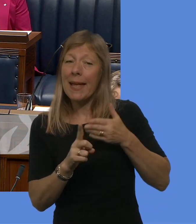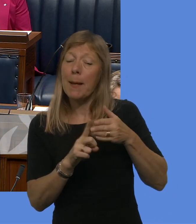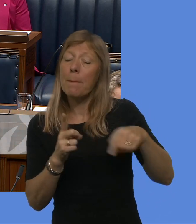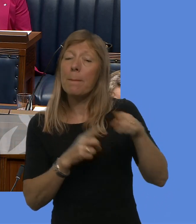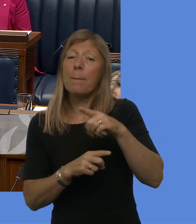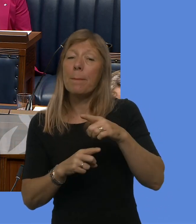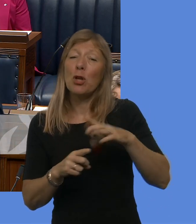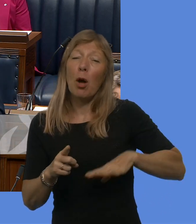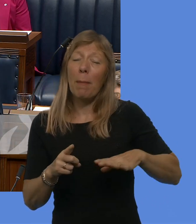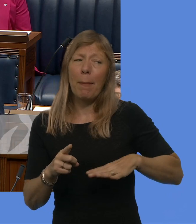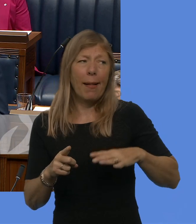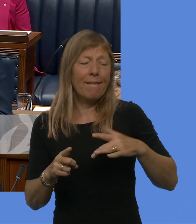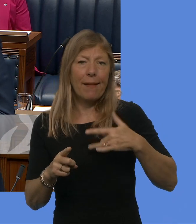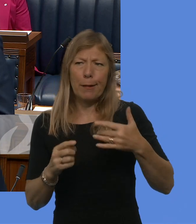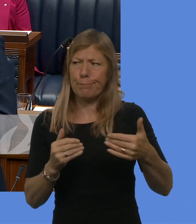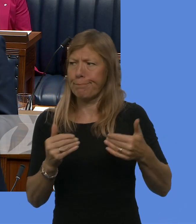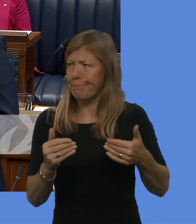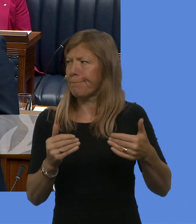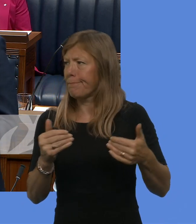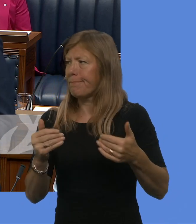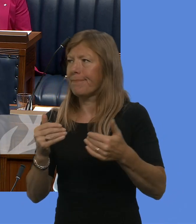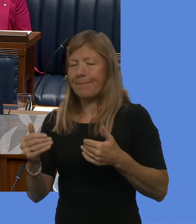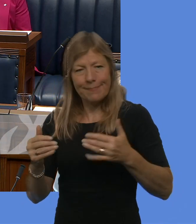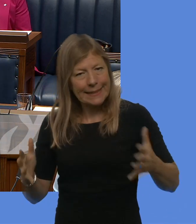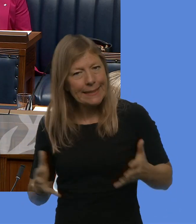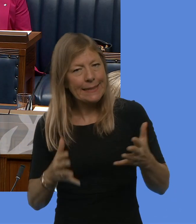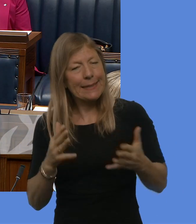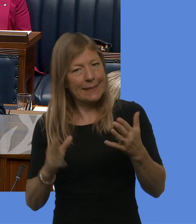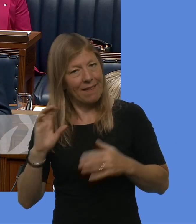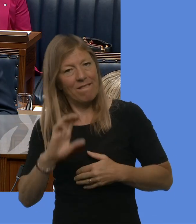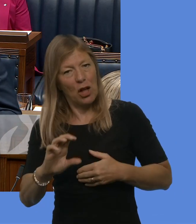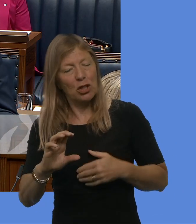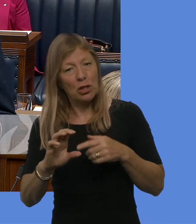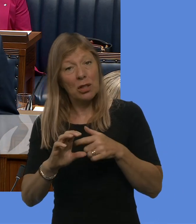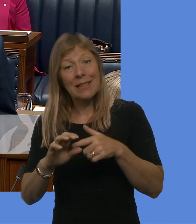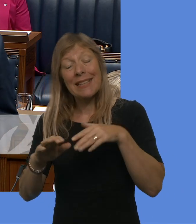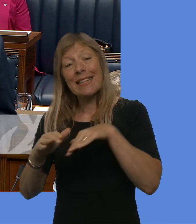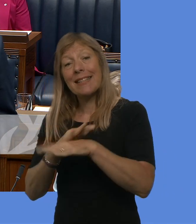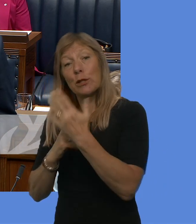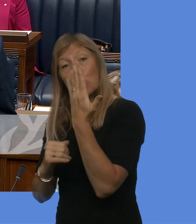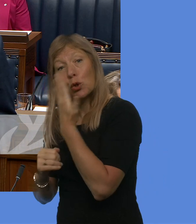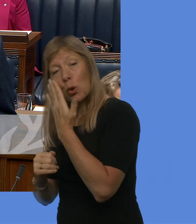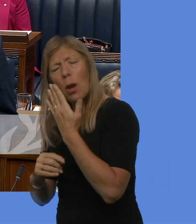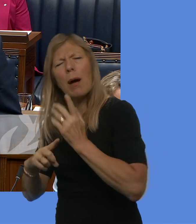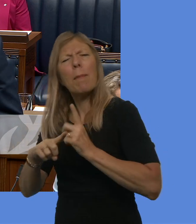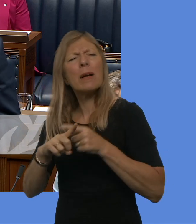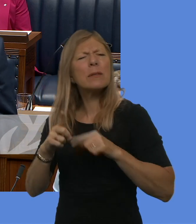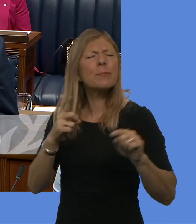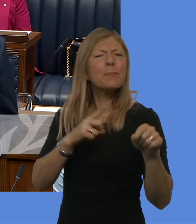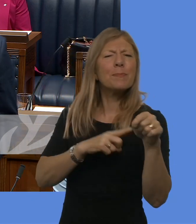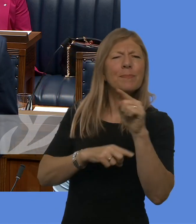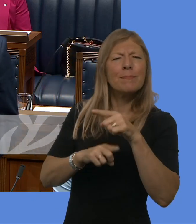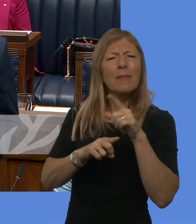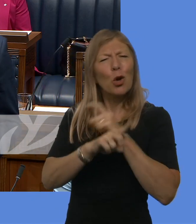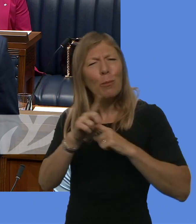approach. And that's within formal educational settings, but it's also within those other community organisations and where the